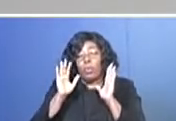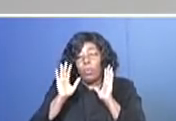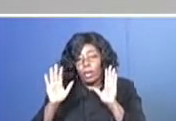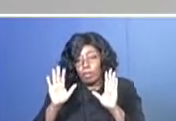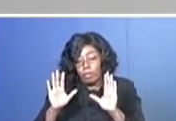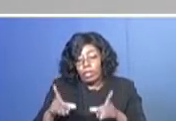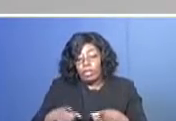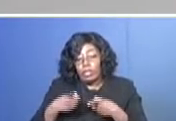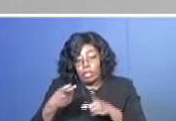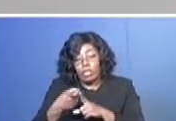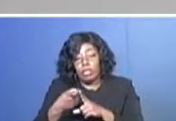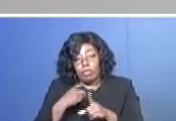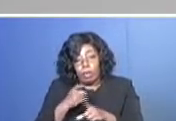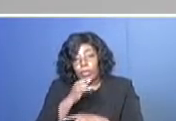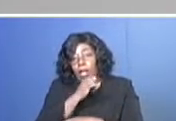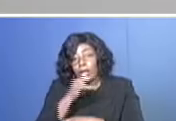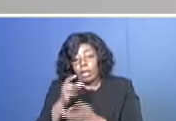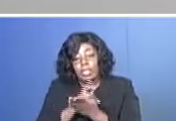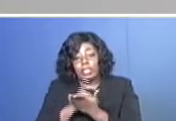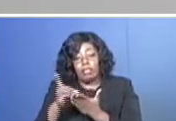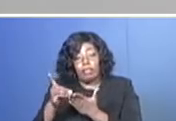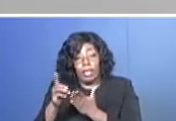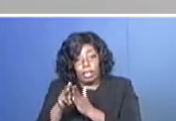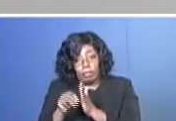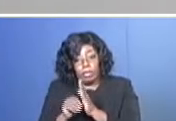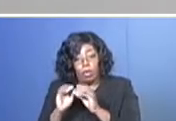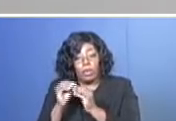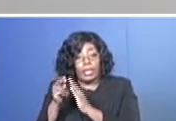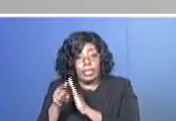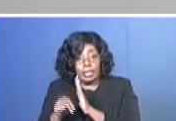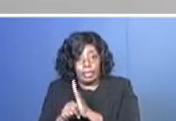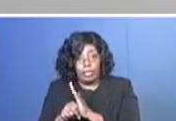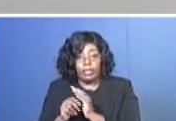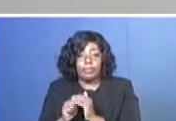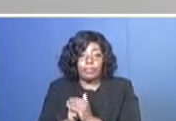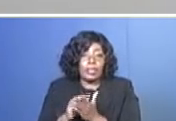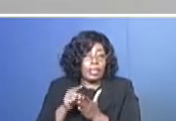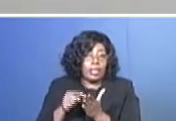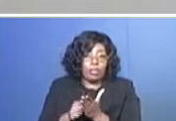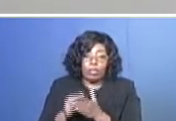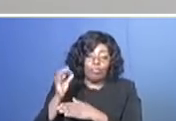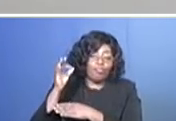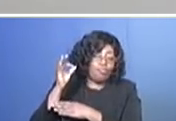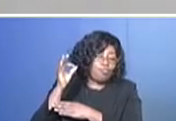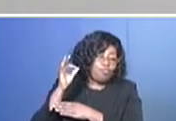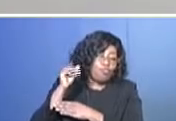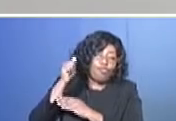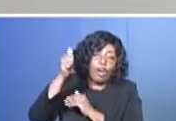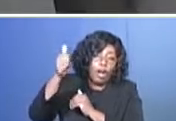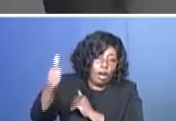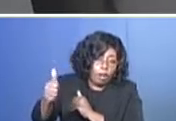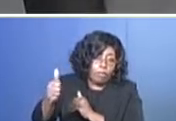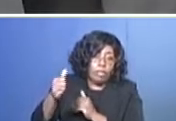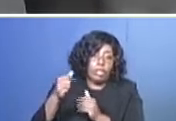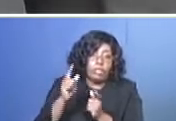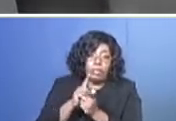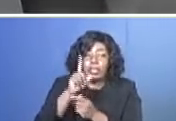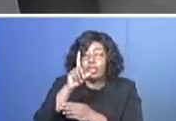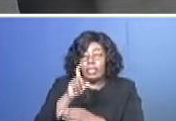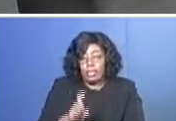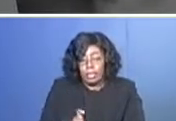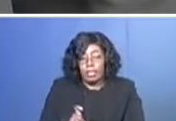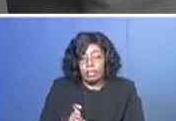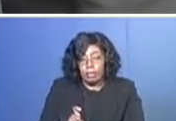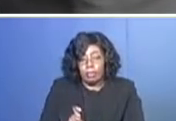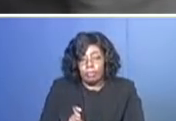donation from the Agricultural Development Organization. This will certainly go a long way in helping us to meet the many needs that